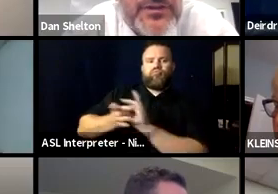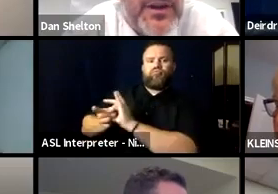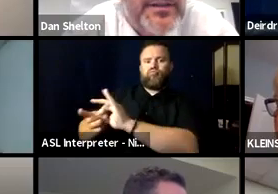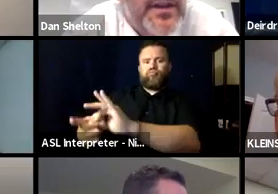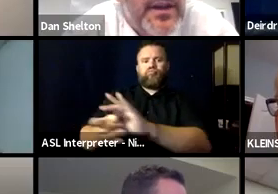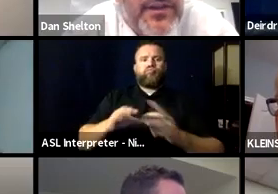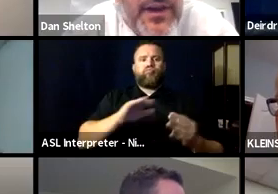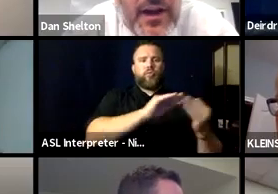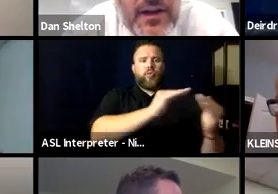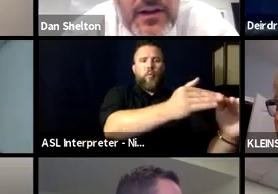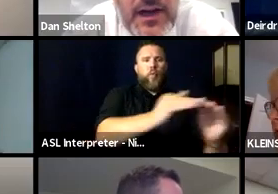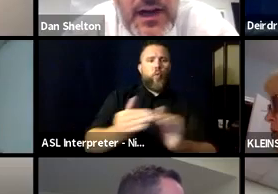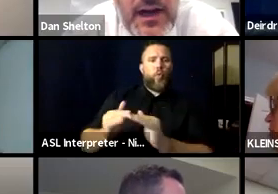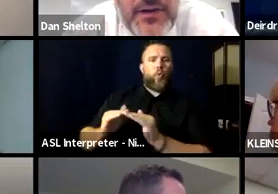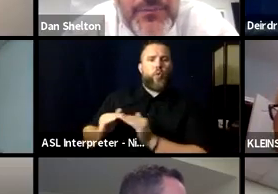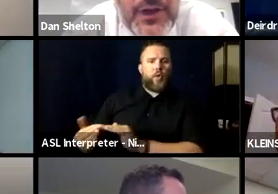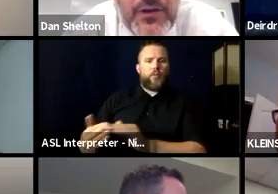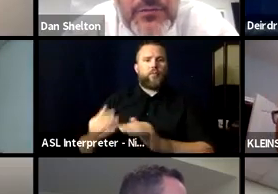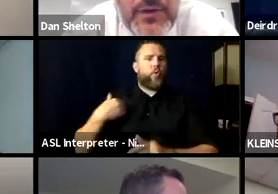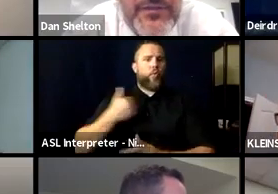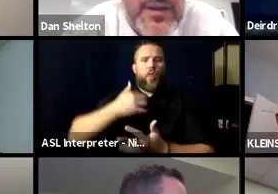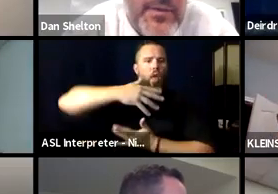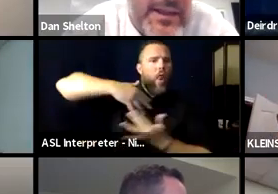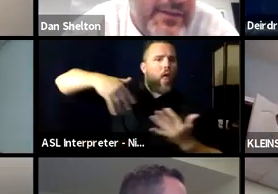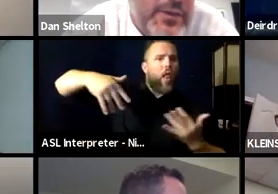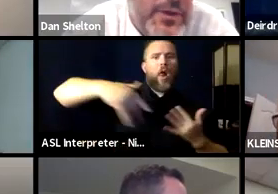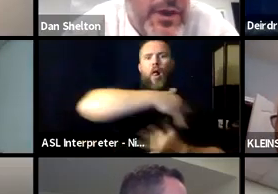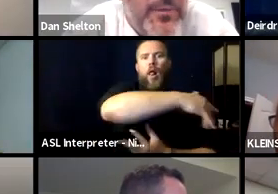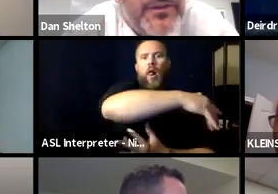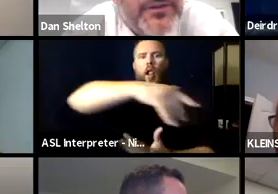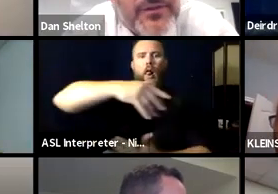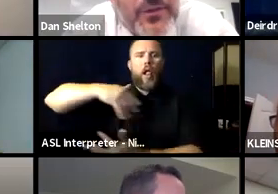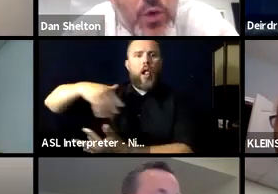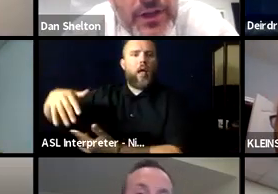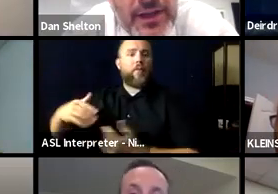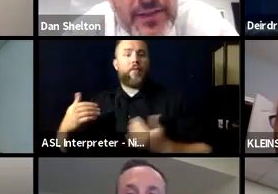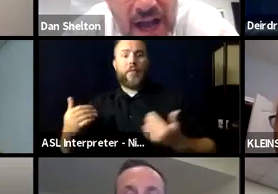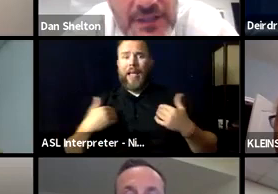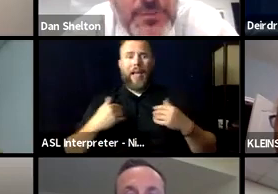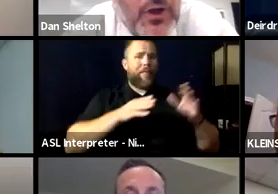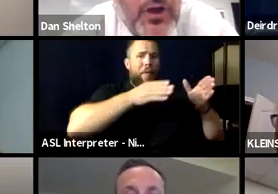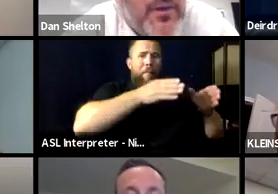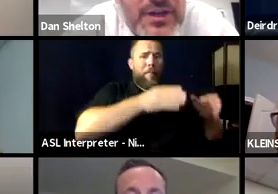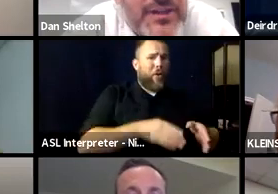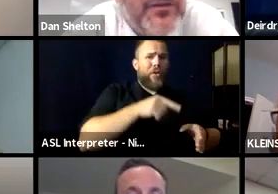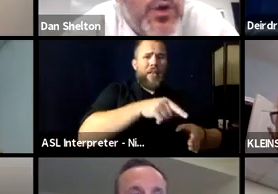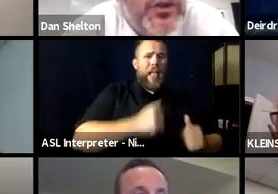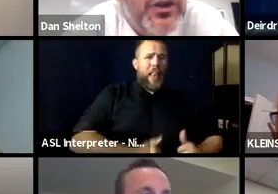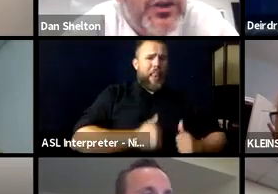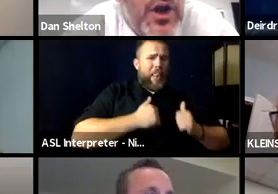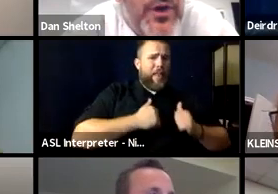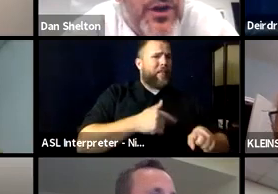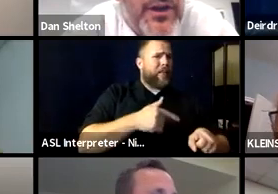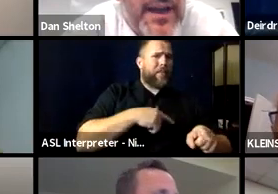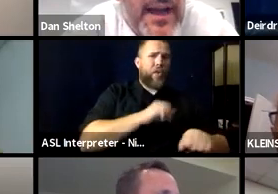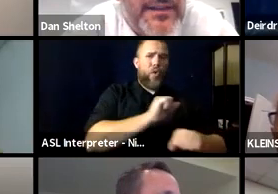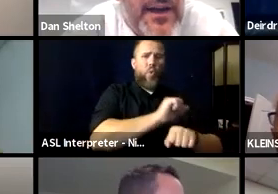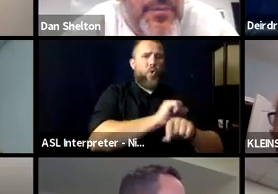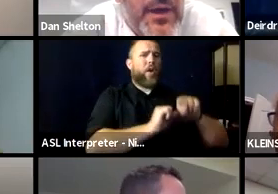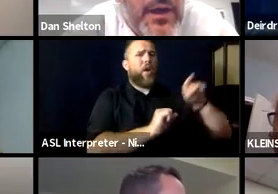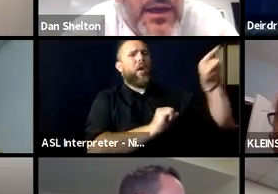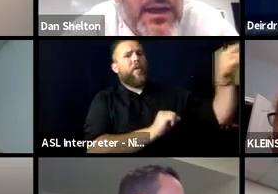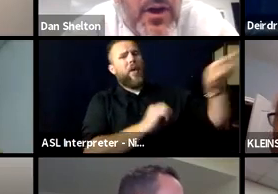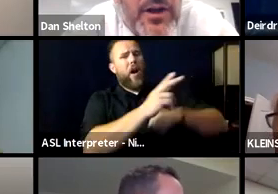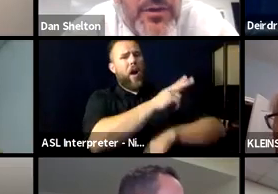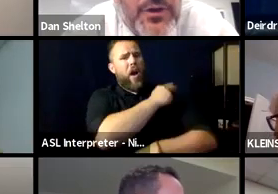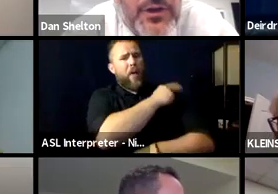different districts. They're have somebody living with them that's working in the hospital. We're just so interconnected